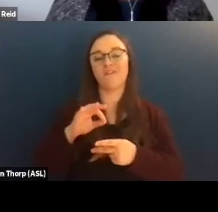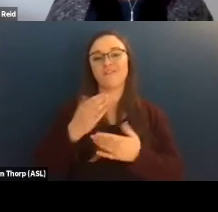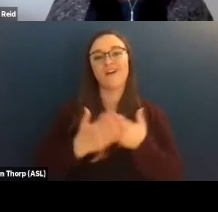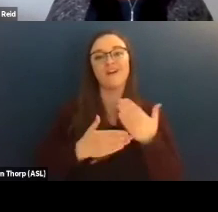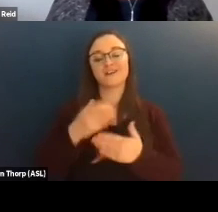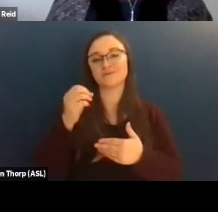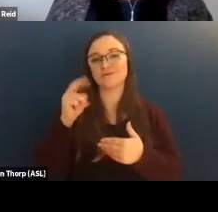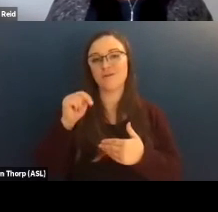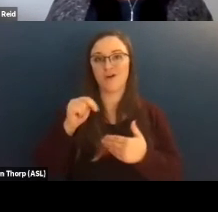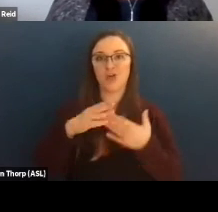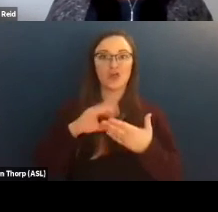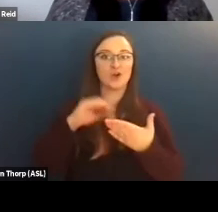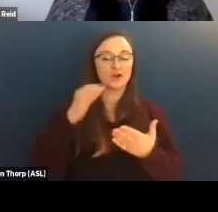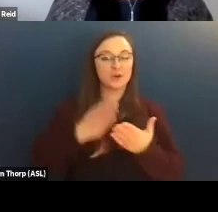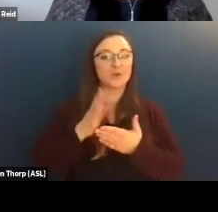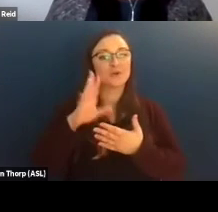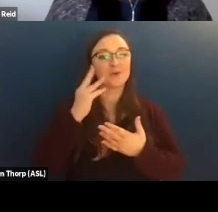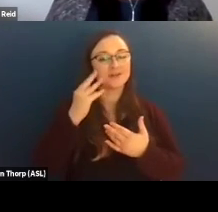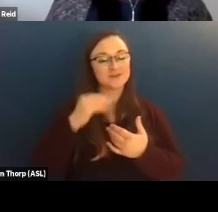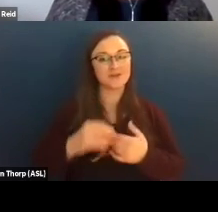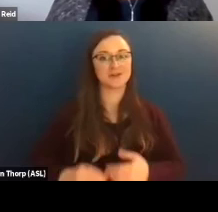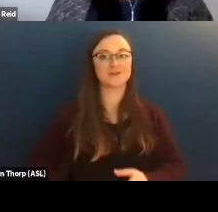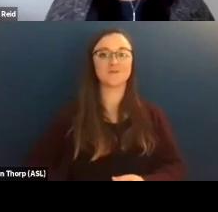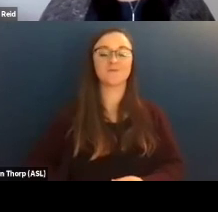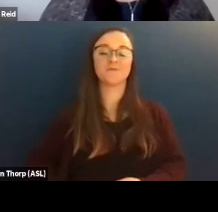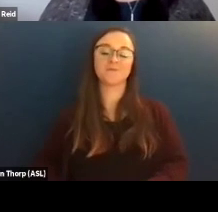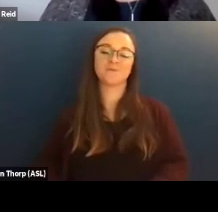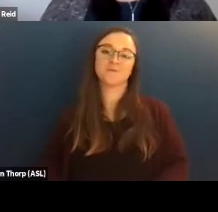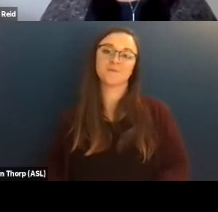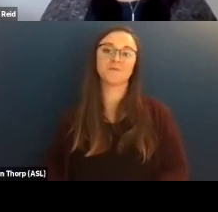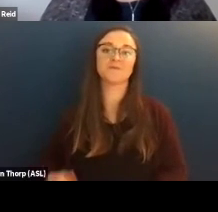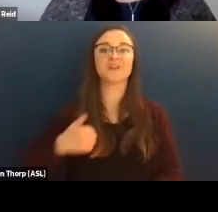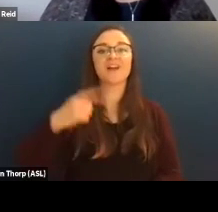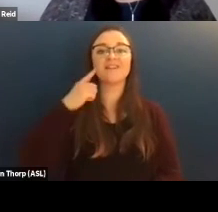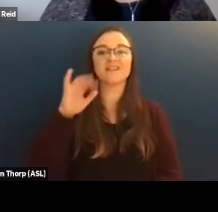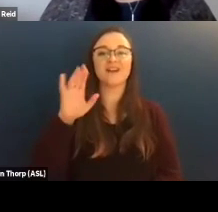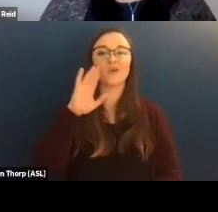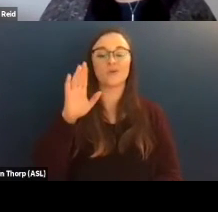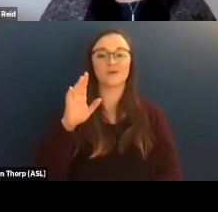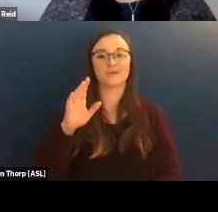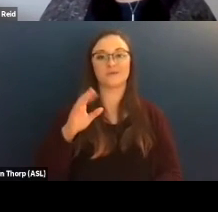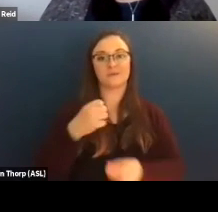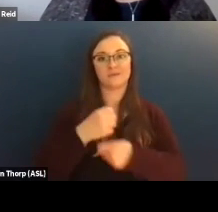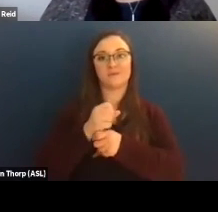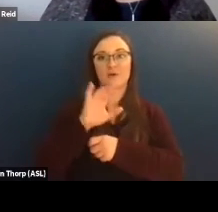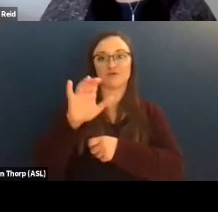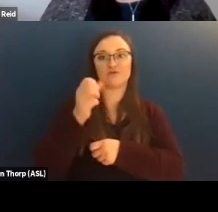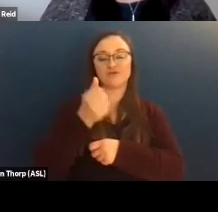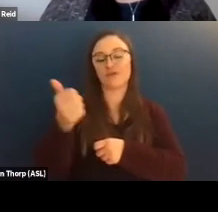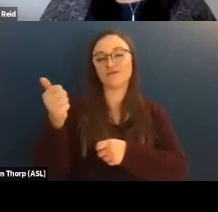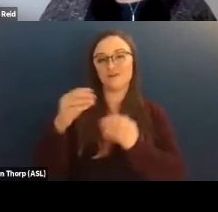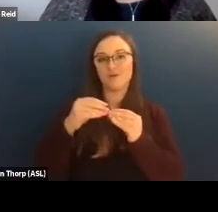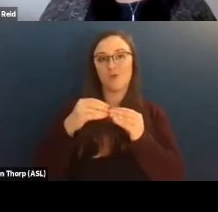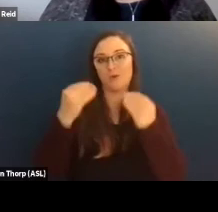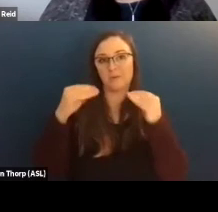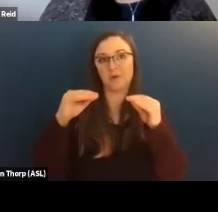learning throughout your experience. I think that is going to make you more marketable. It's also going to build that confidence